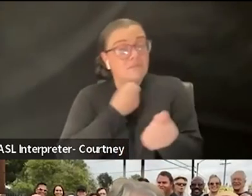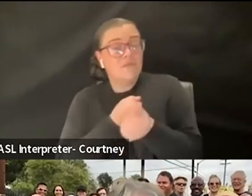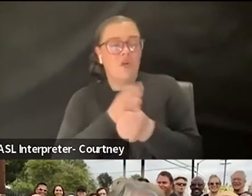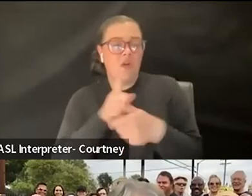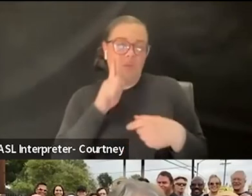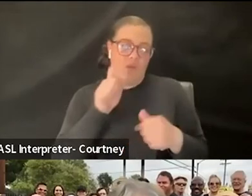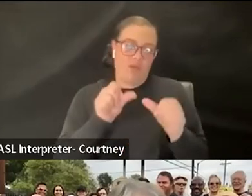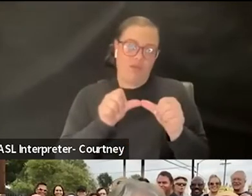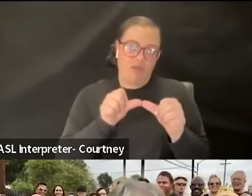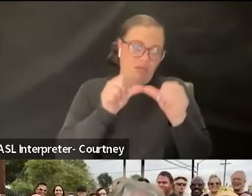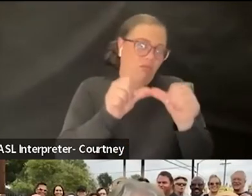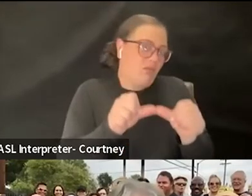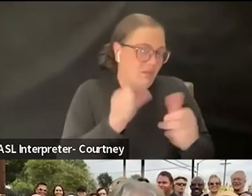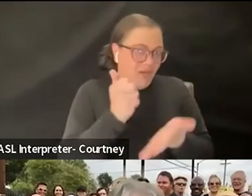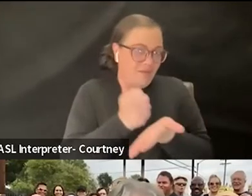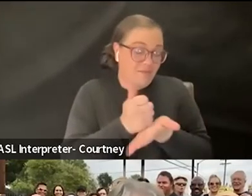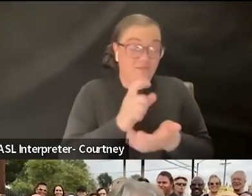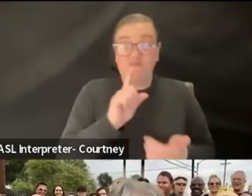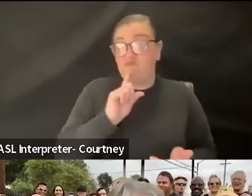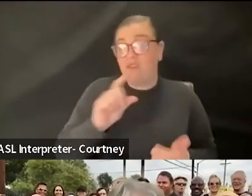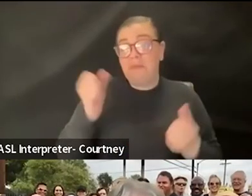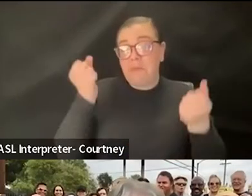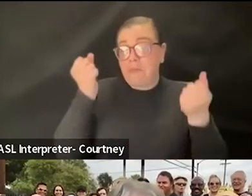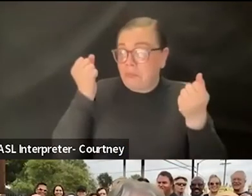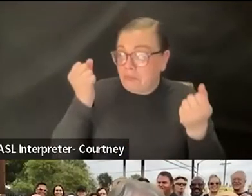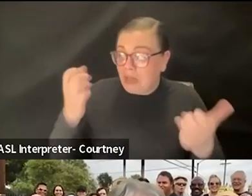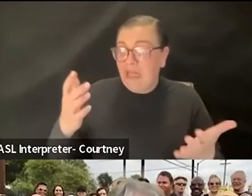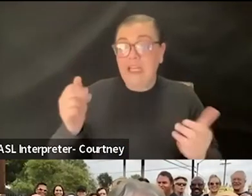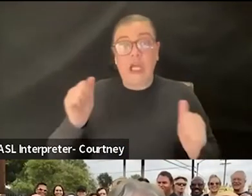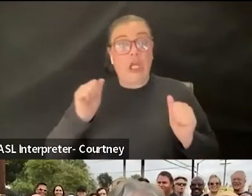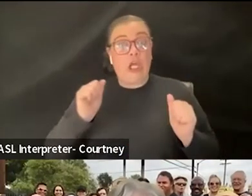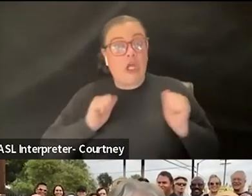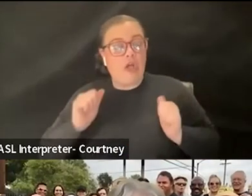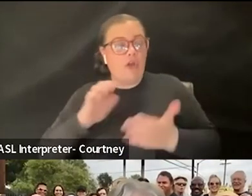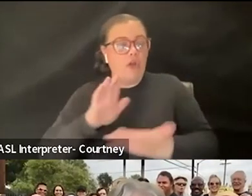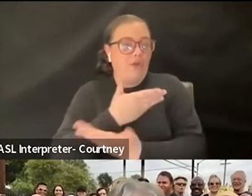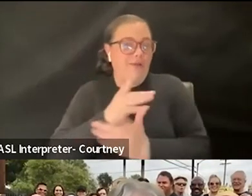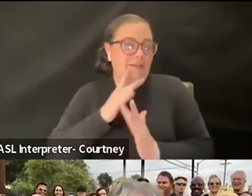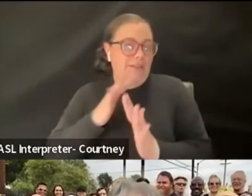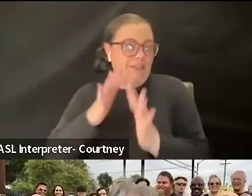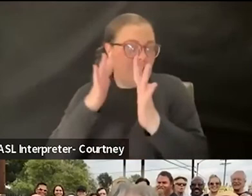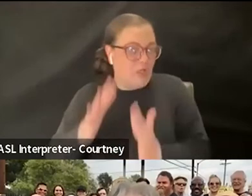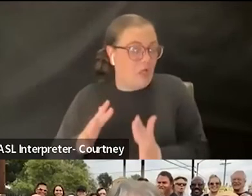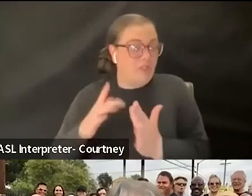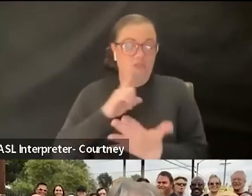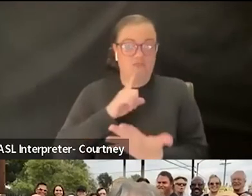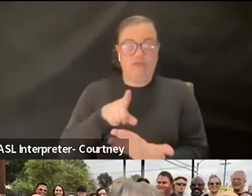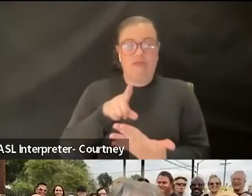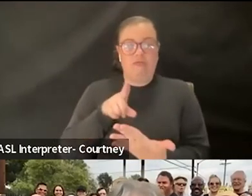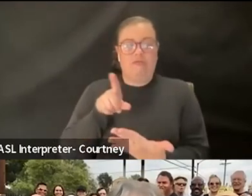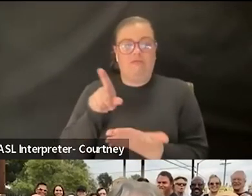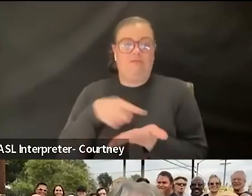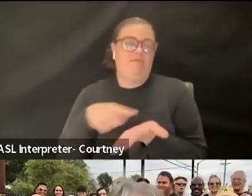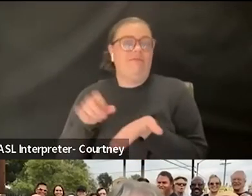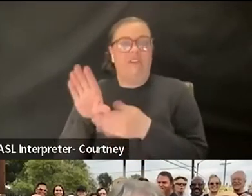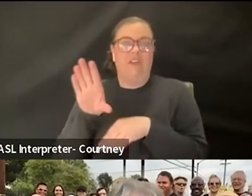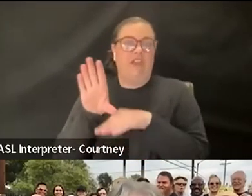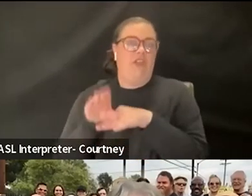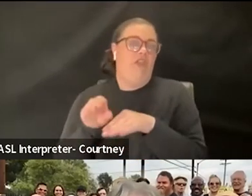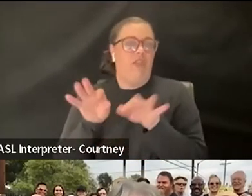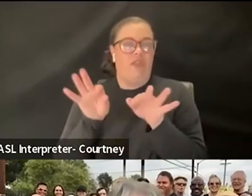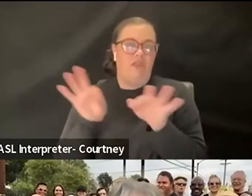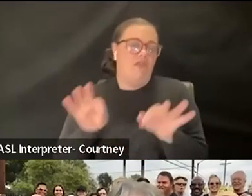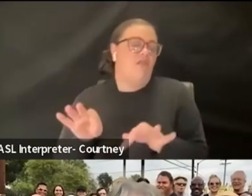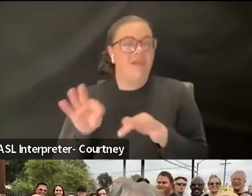great. However, everything they're doing is based off of streaming. Mm-hmm. And a label